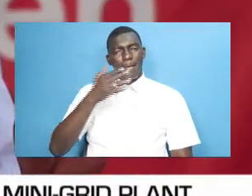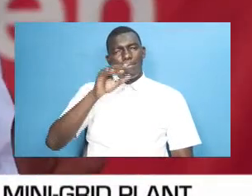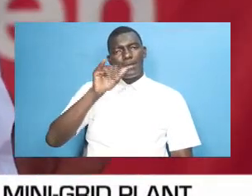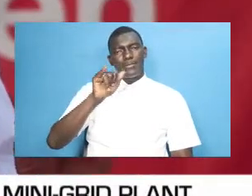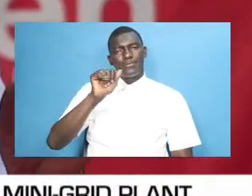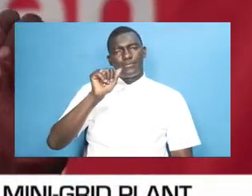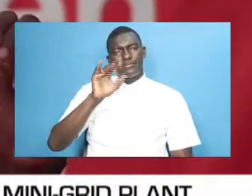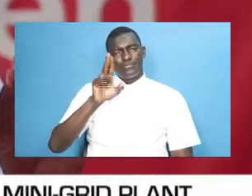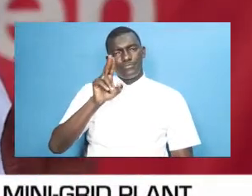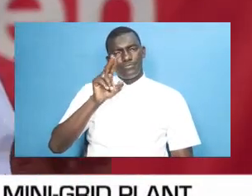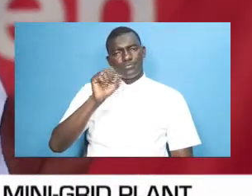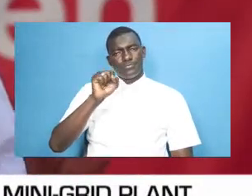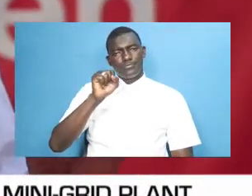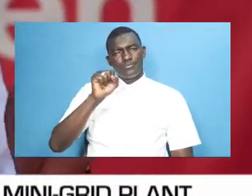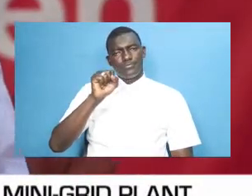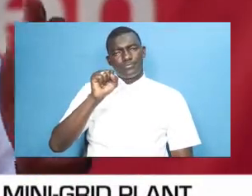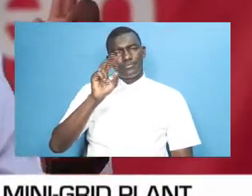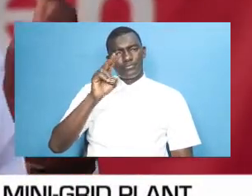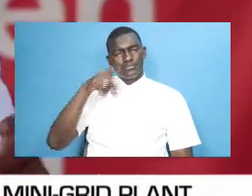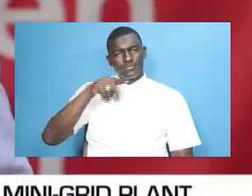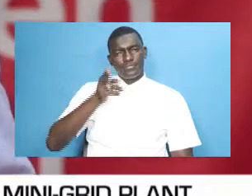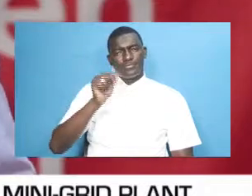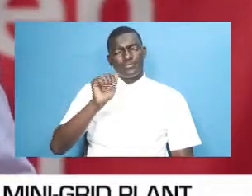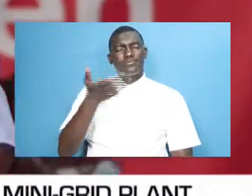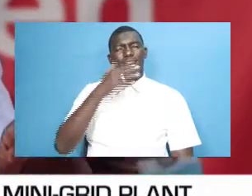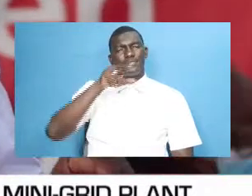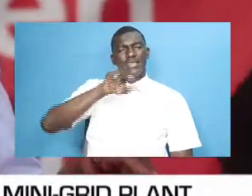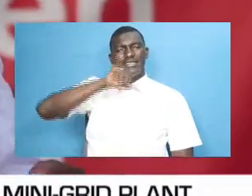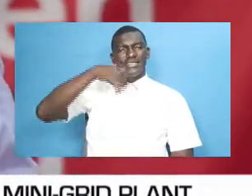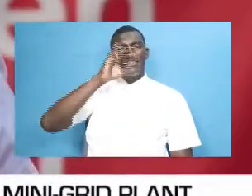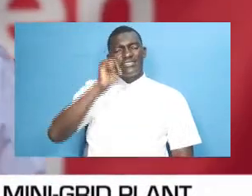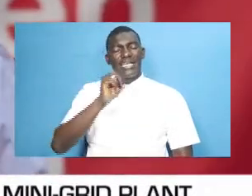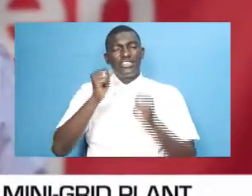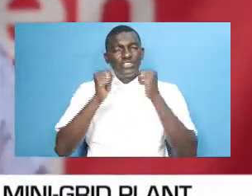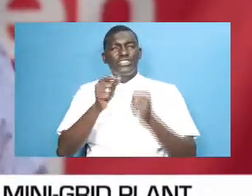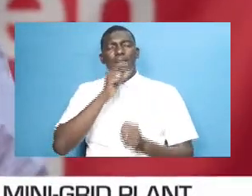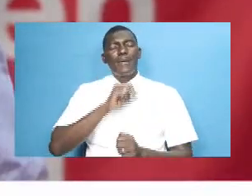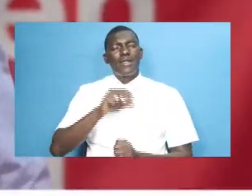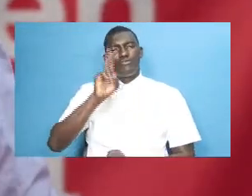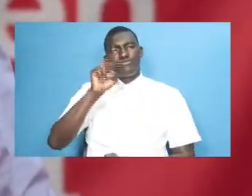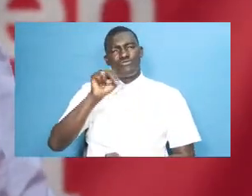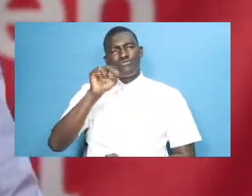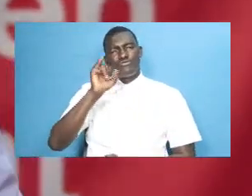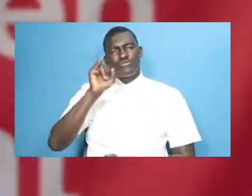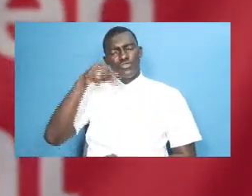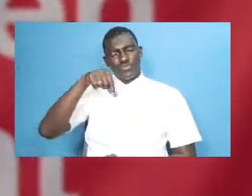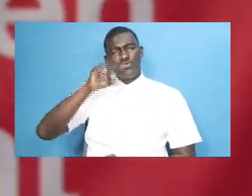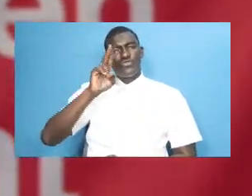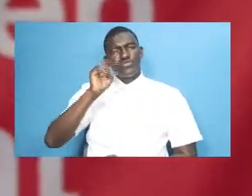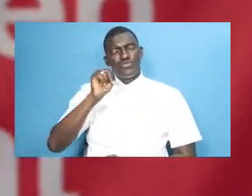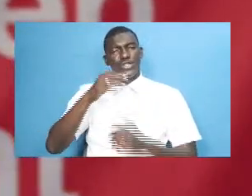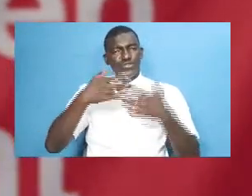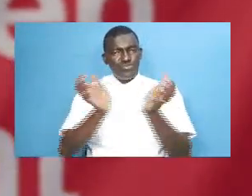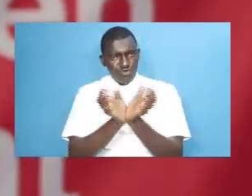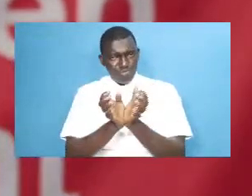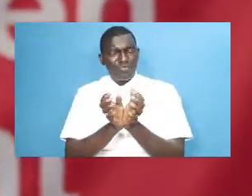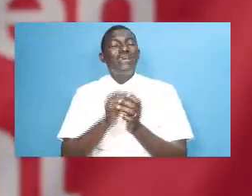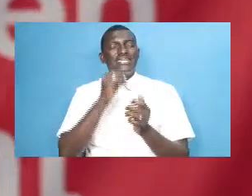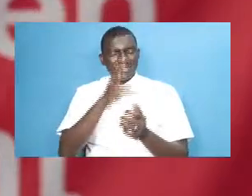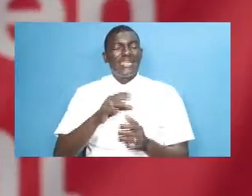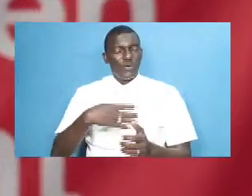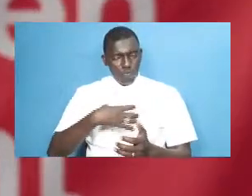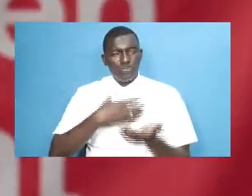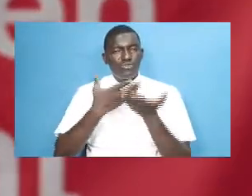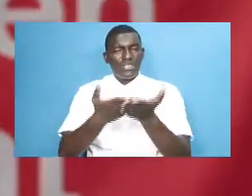chairman and CEO of Unit Group, said their desire is to provide uninterrupted, reliable and affordable renewable energy